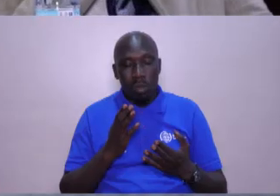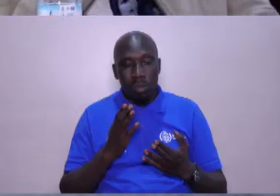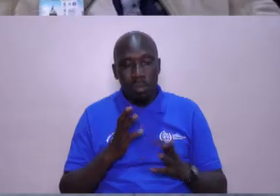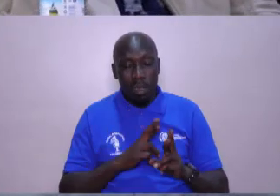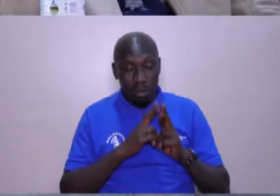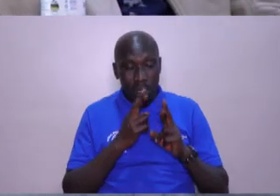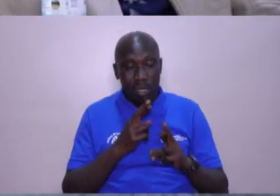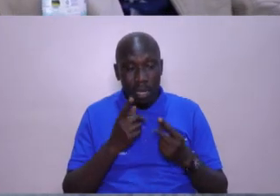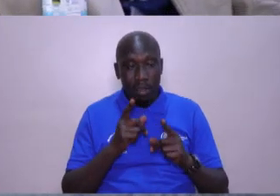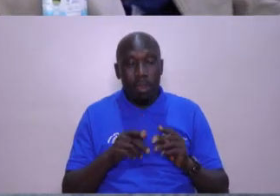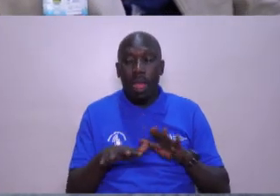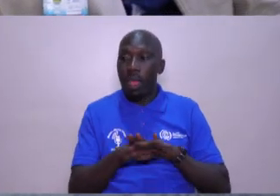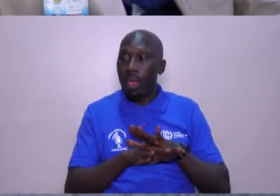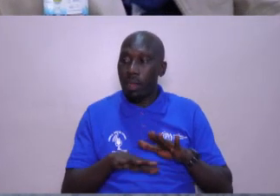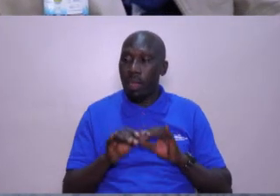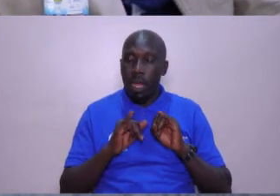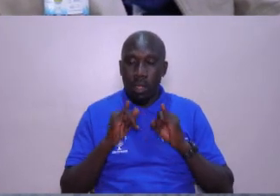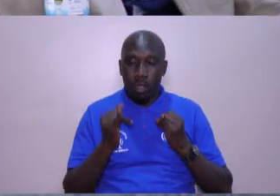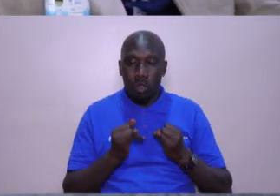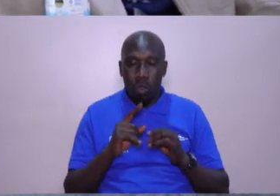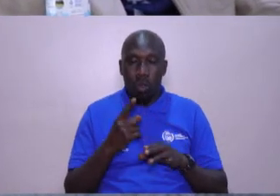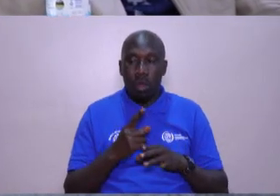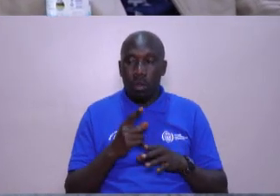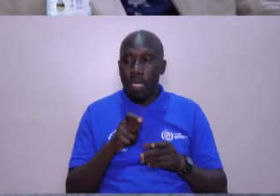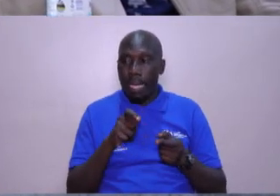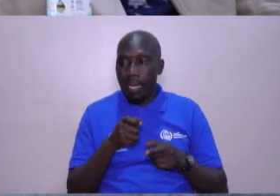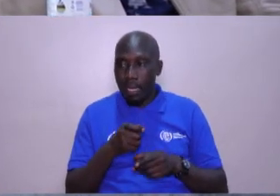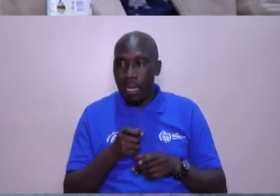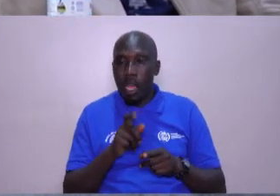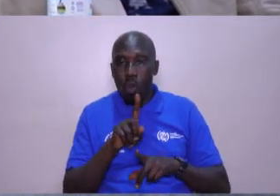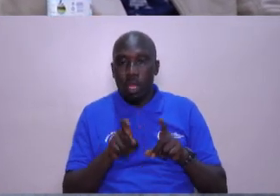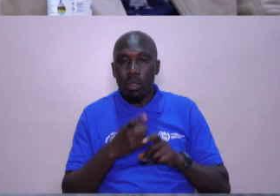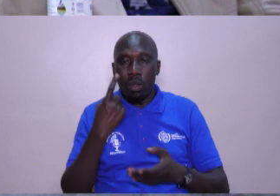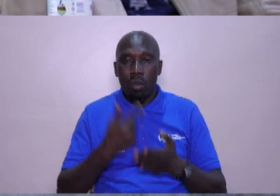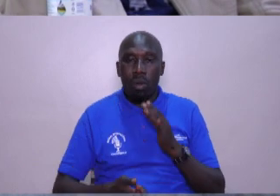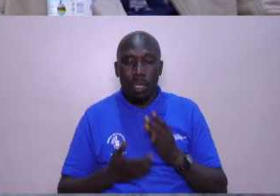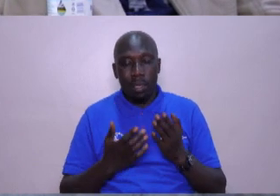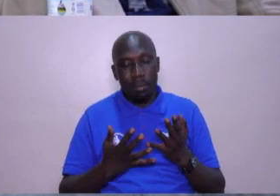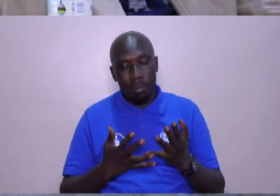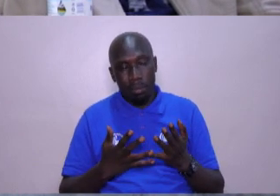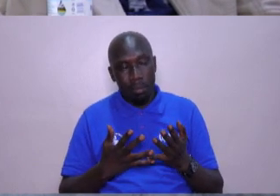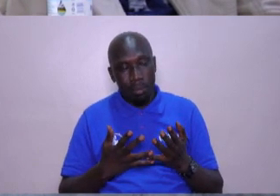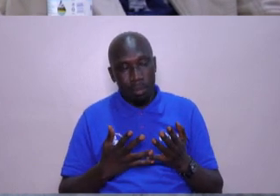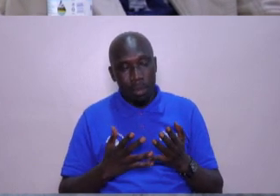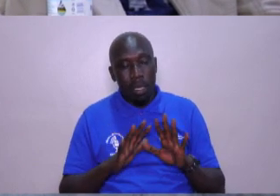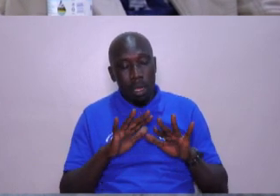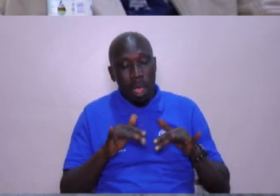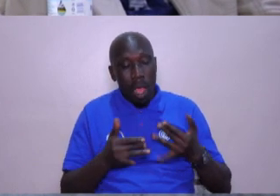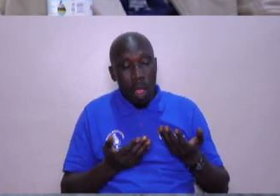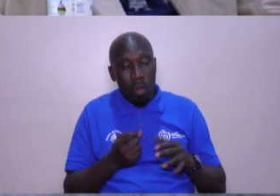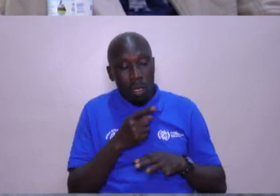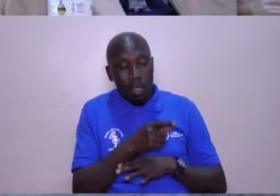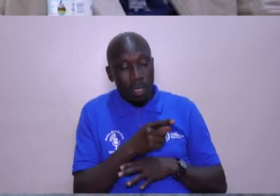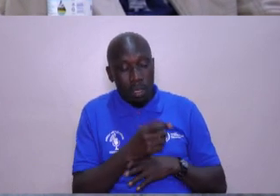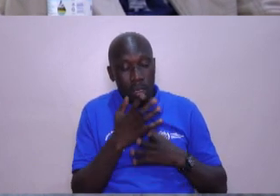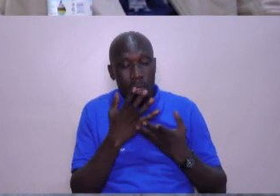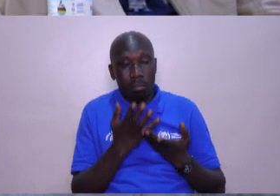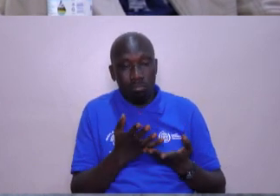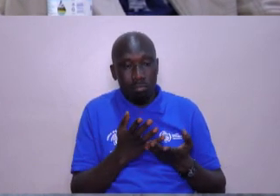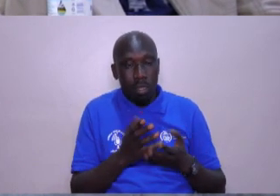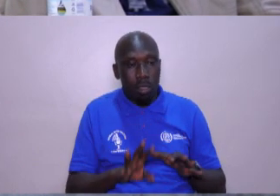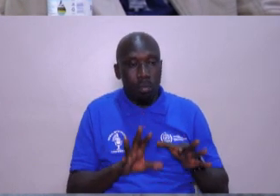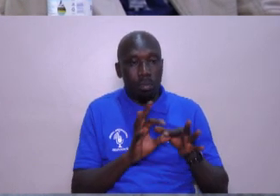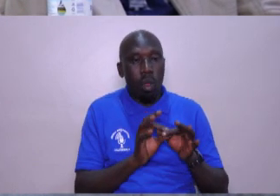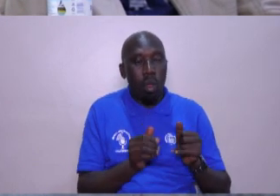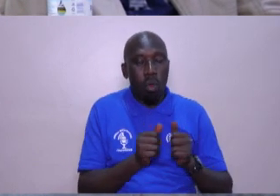institutions, one of the key questions was that how is this compatible with